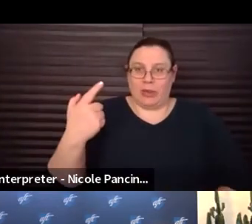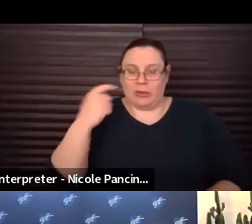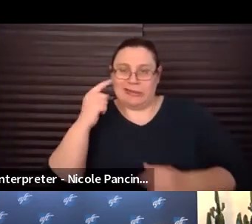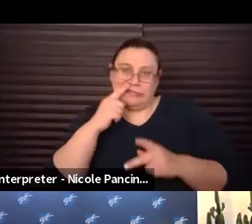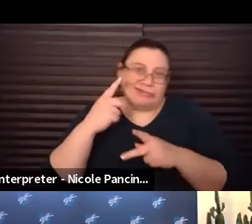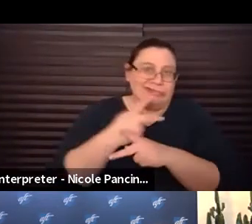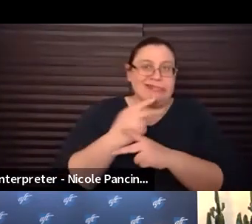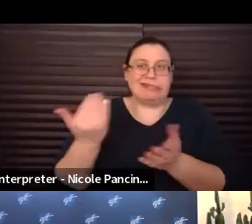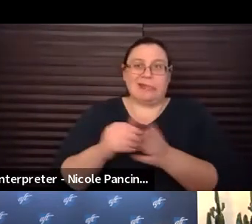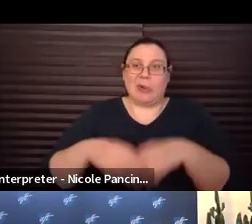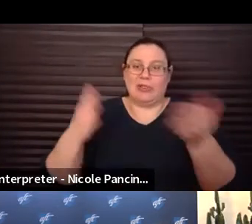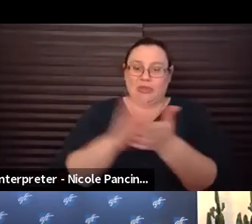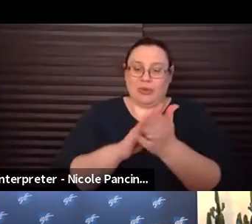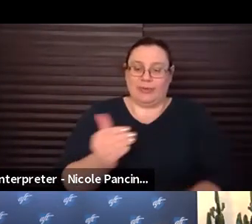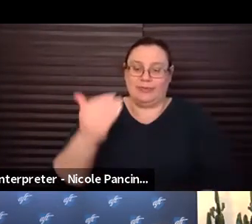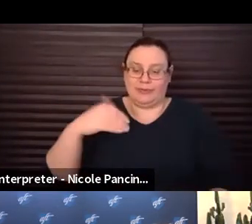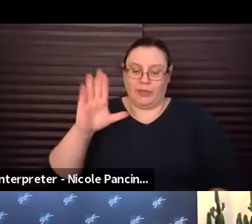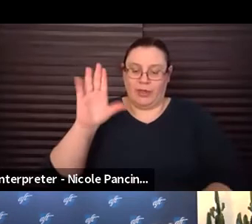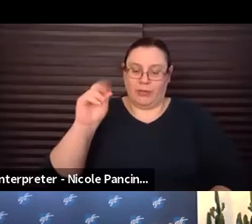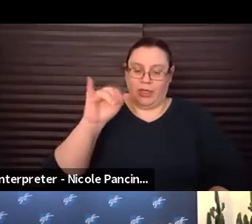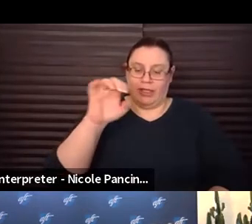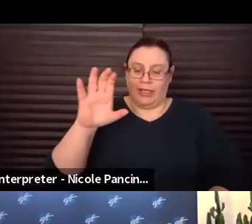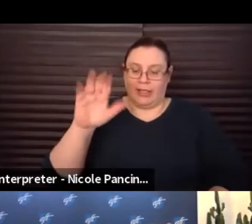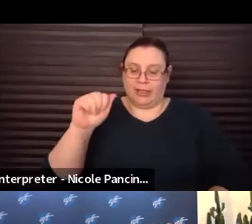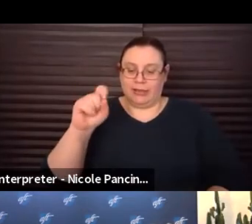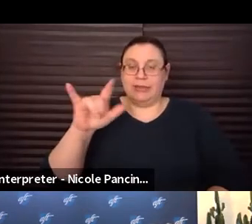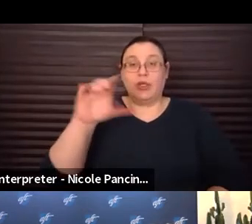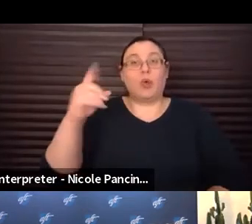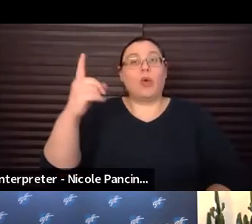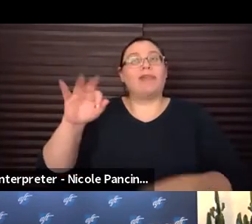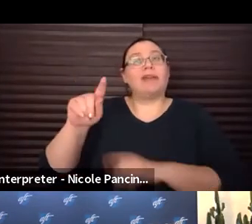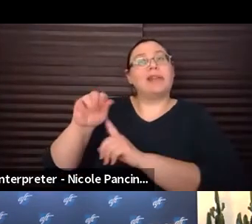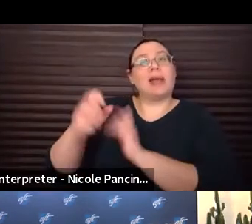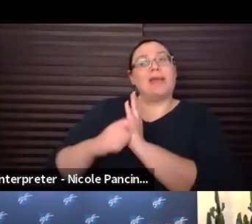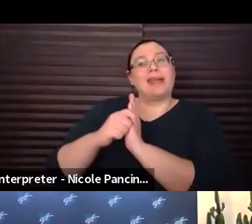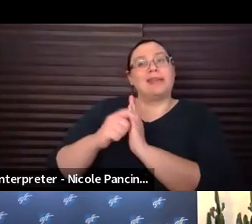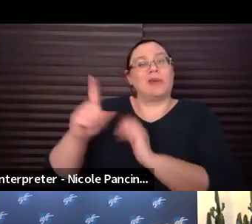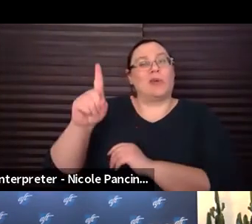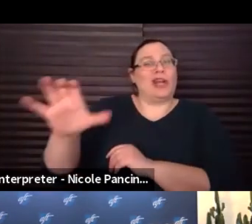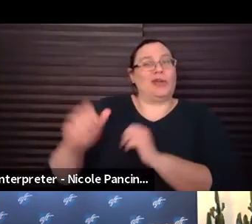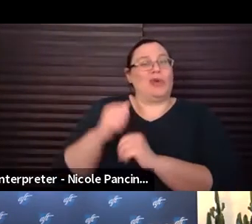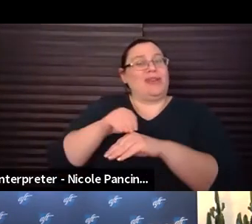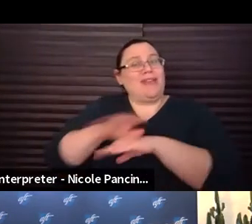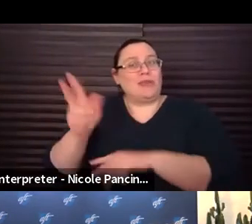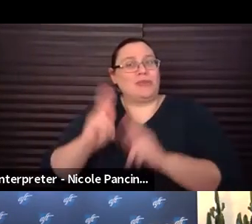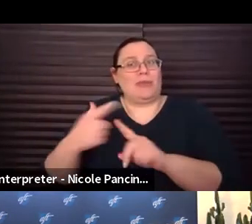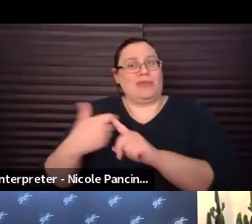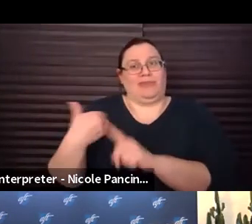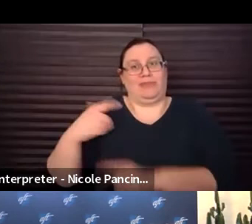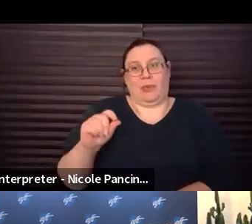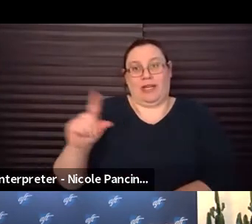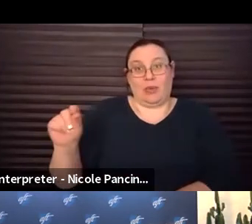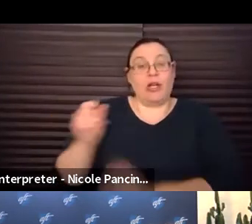schools. We've also got Bonnie Castillo, one of Time 100's most influential people in 2020. And via